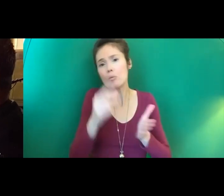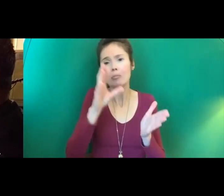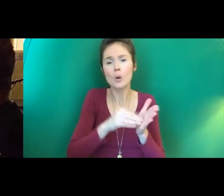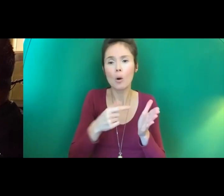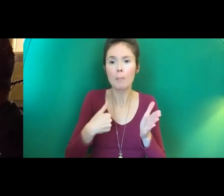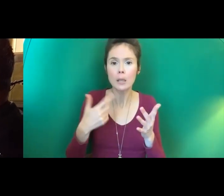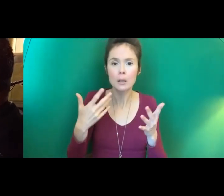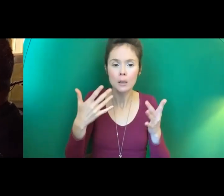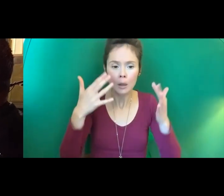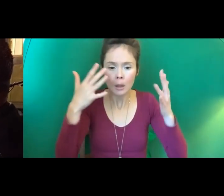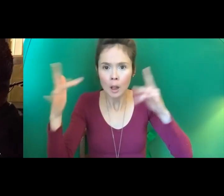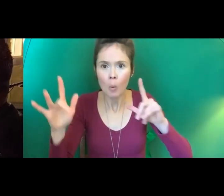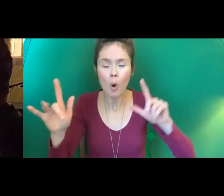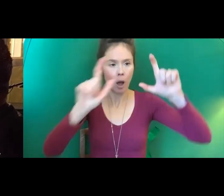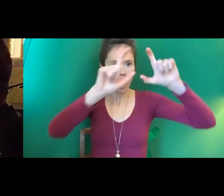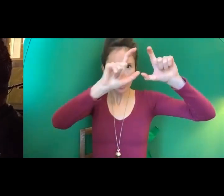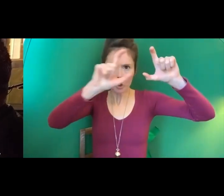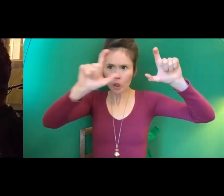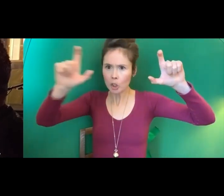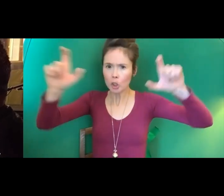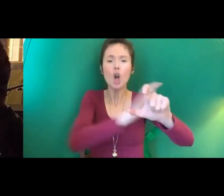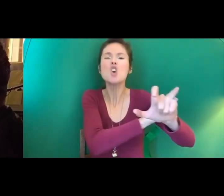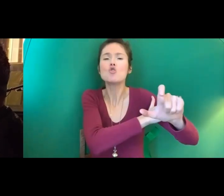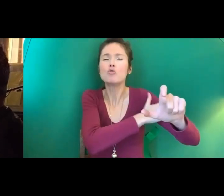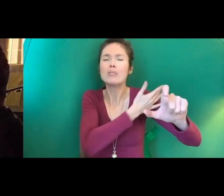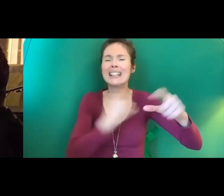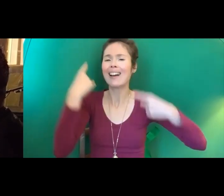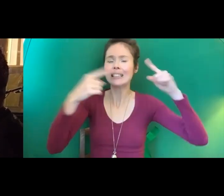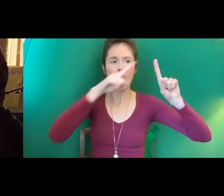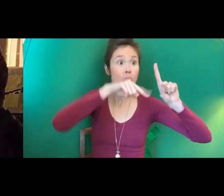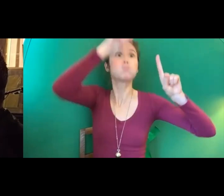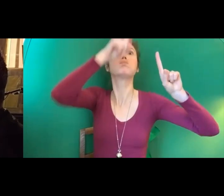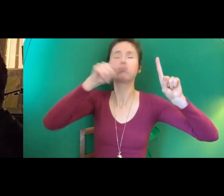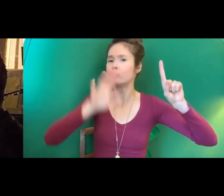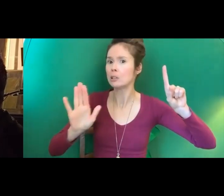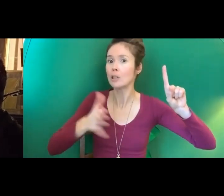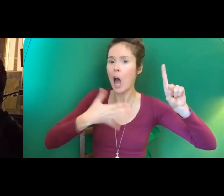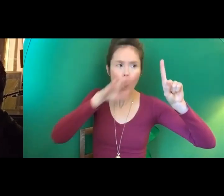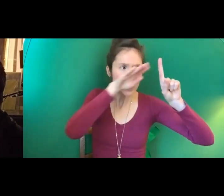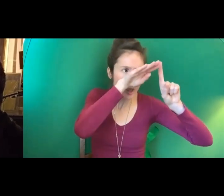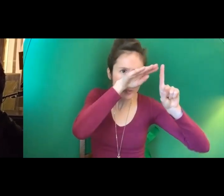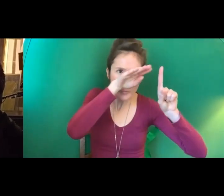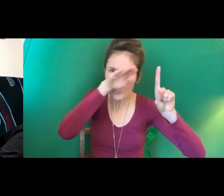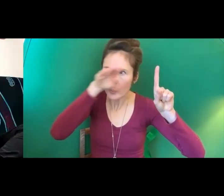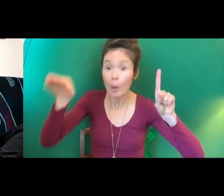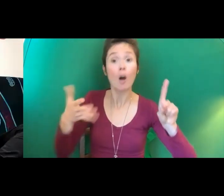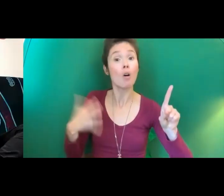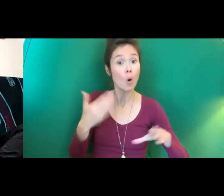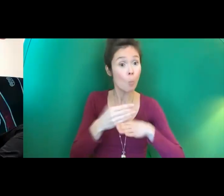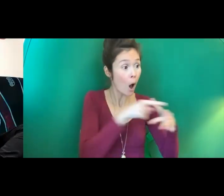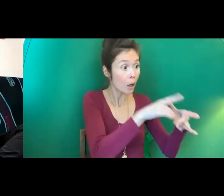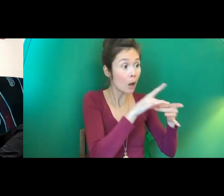in the green so that my levels aren't peaking or spiking, but I'm more mindful of this now as well. Another